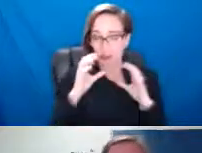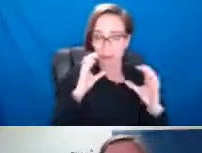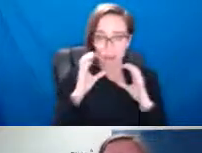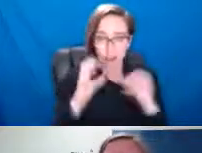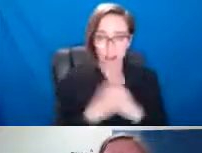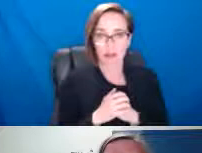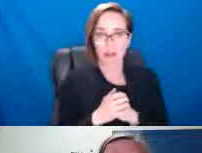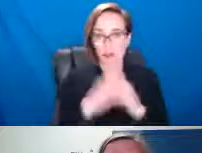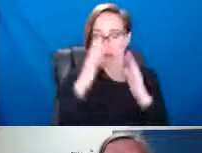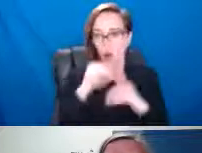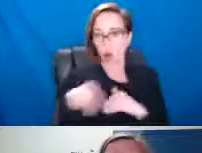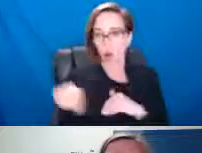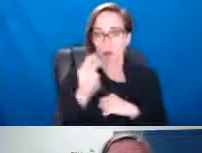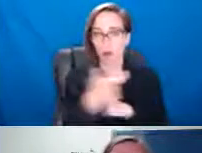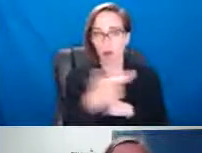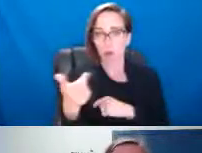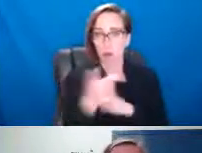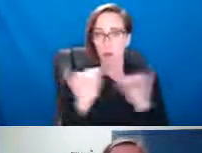you do take something away from this.